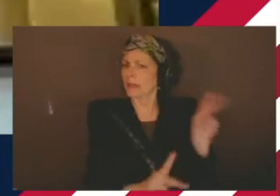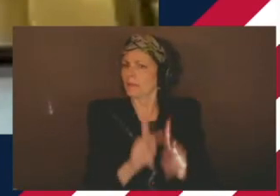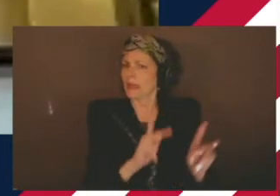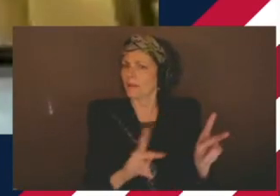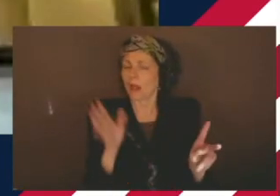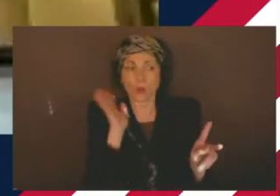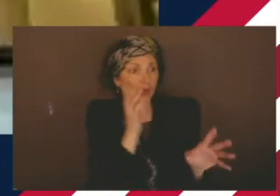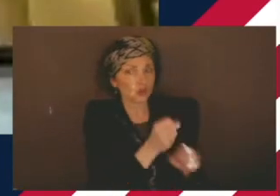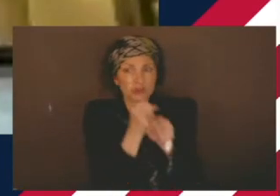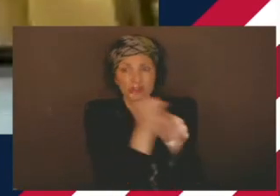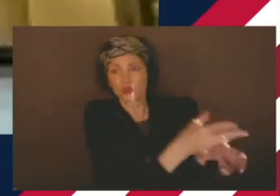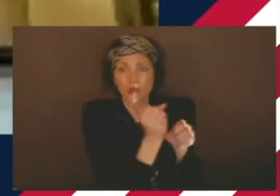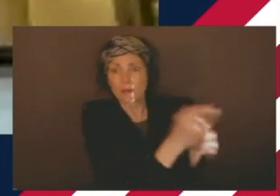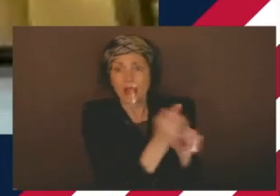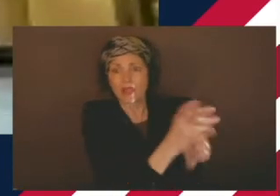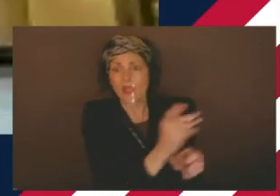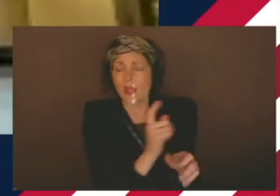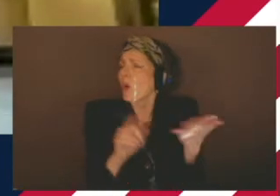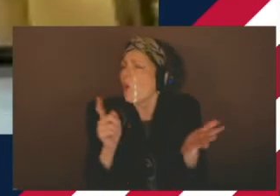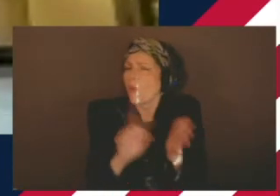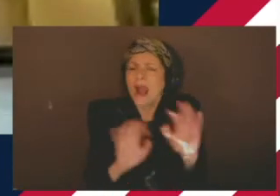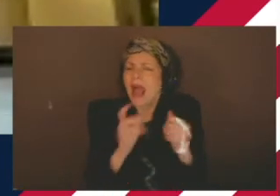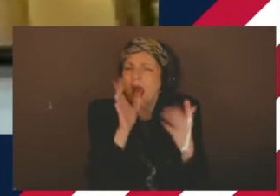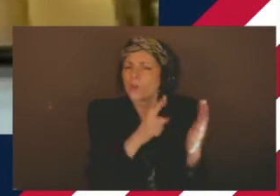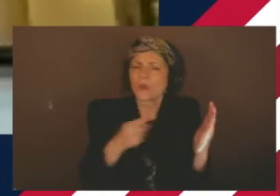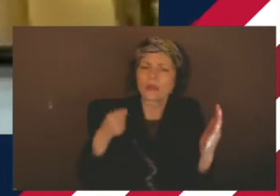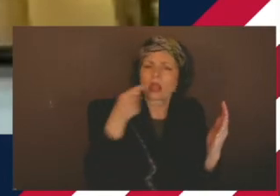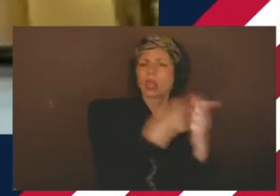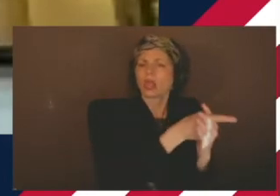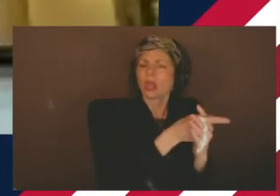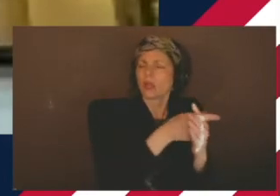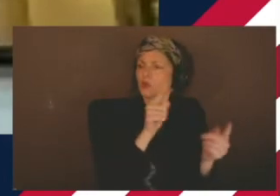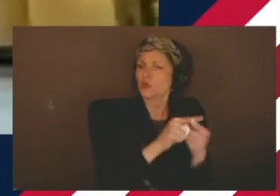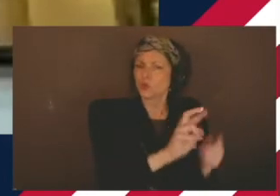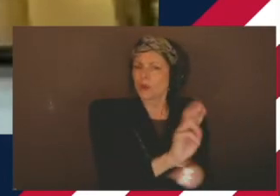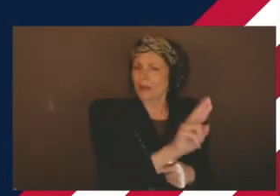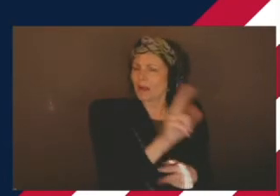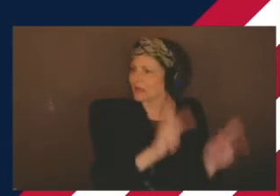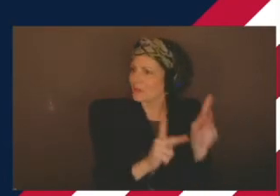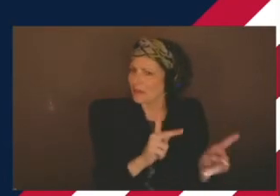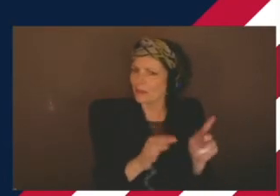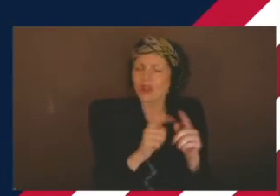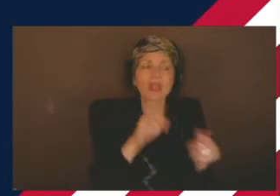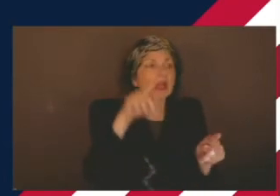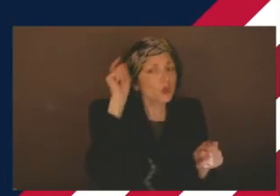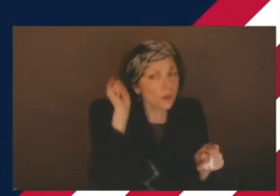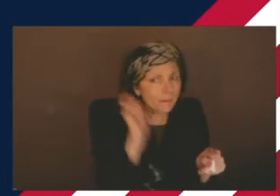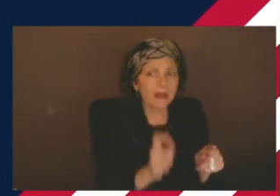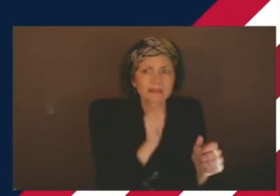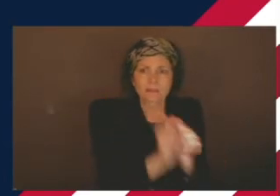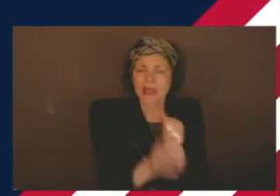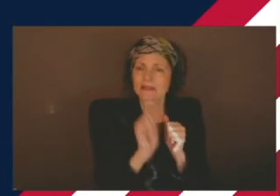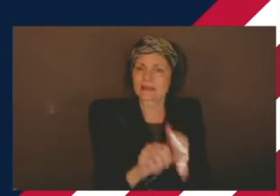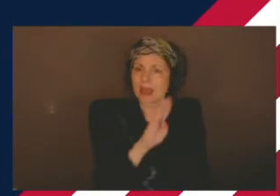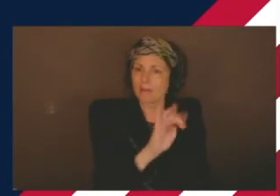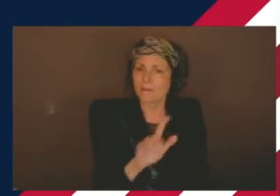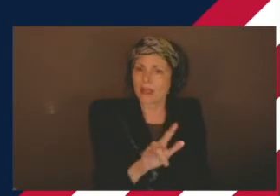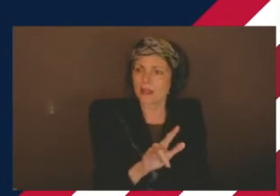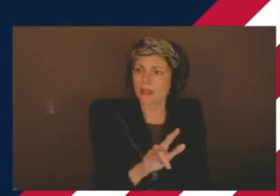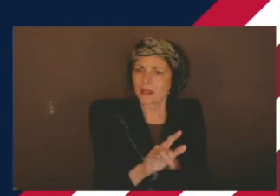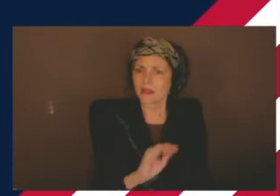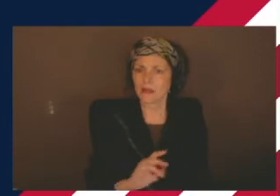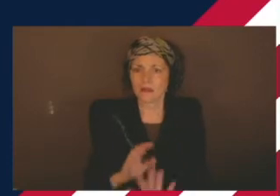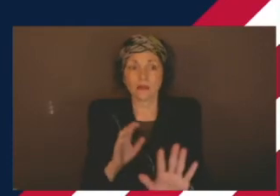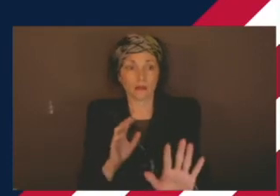what is our message to Republicans on why they really need to move on that bill? One of the reasons why they really need to move up that bill is because